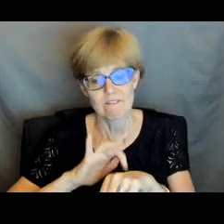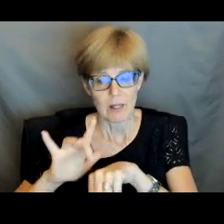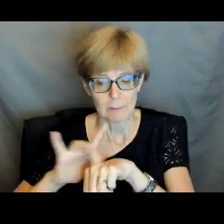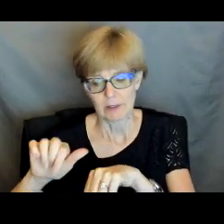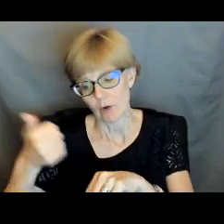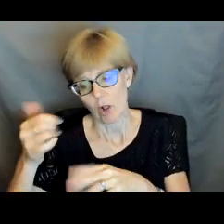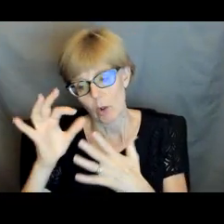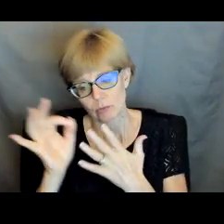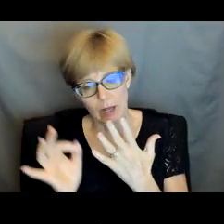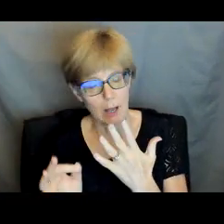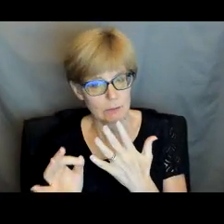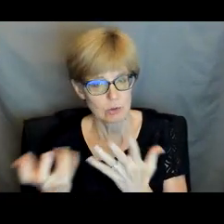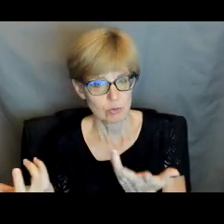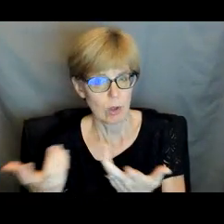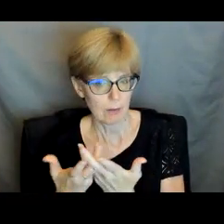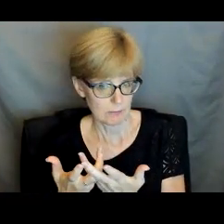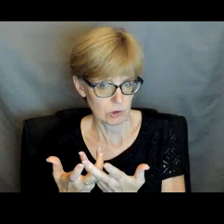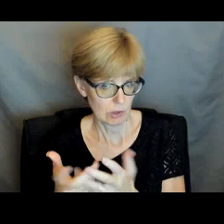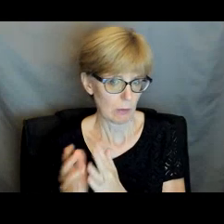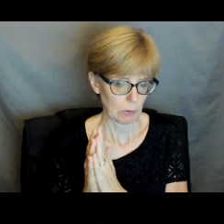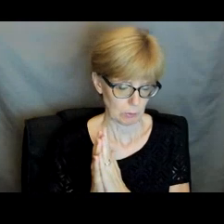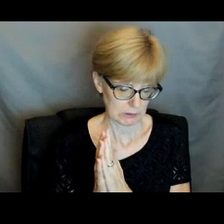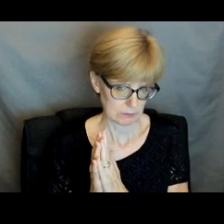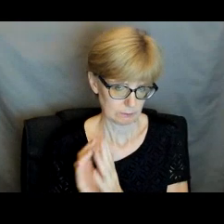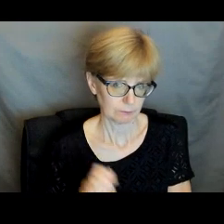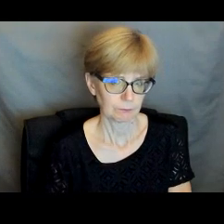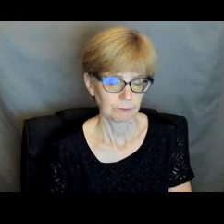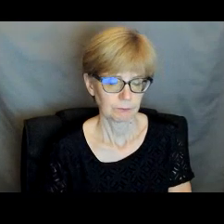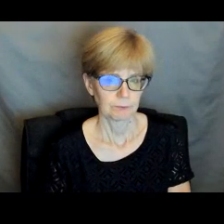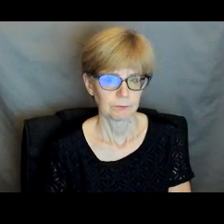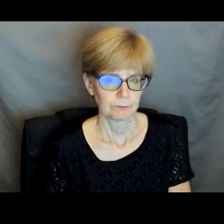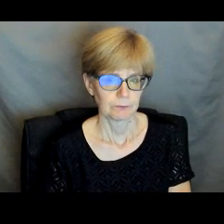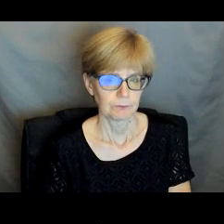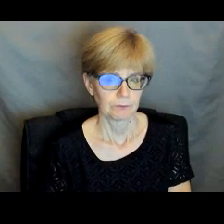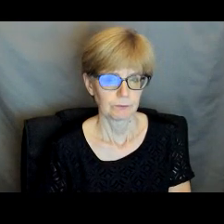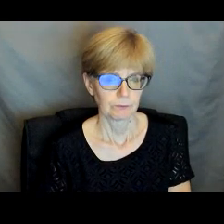the accommodation that's being requested.